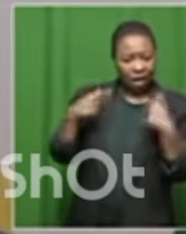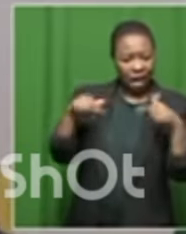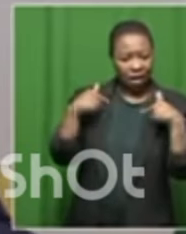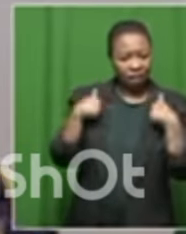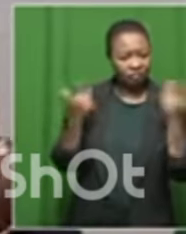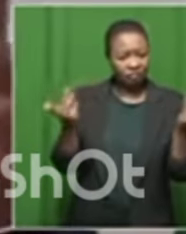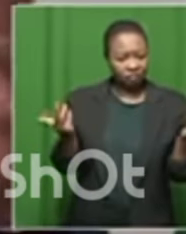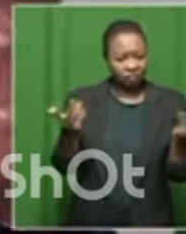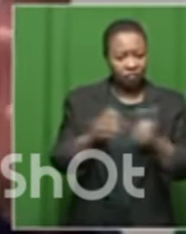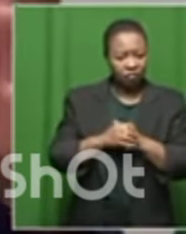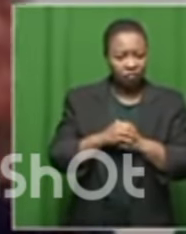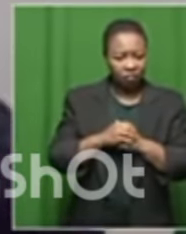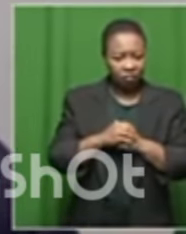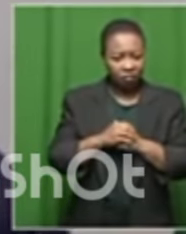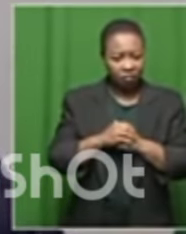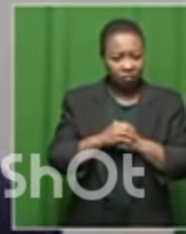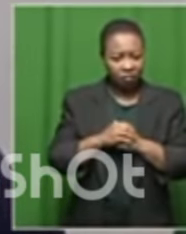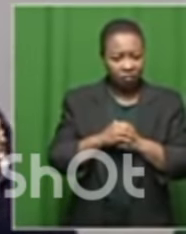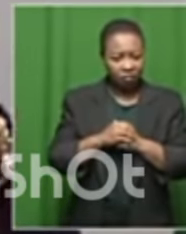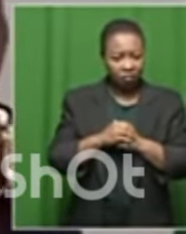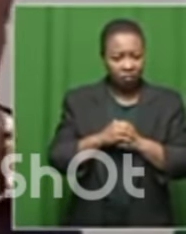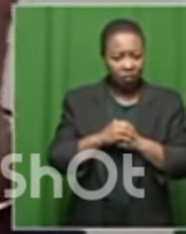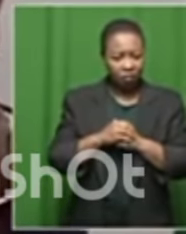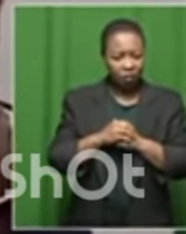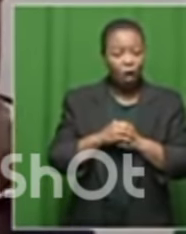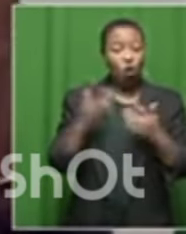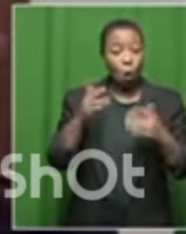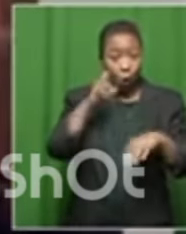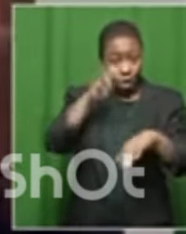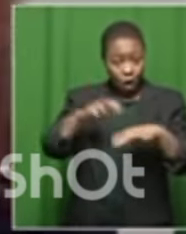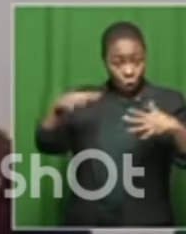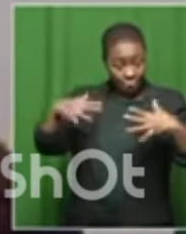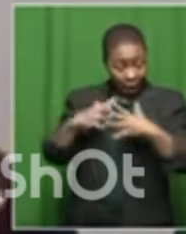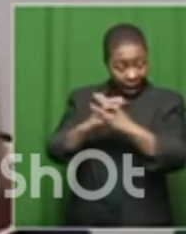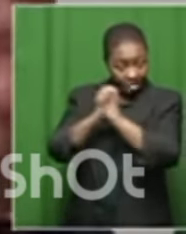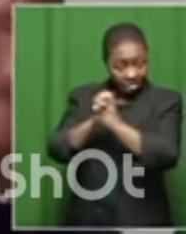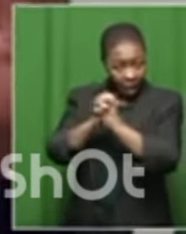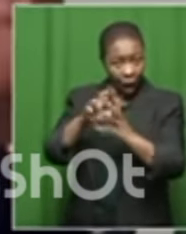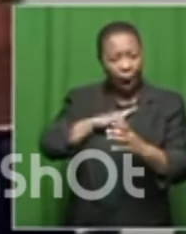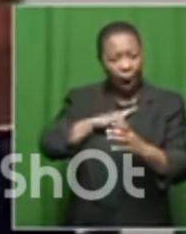him to think around the situation of then. But let's wait and see.